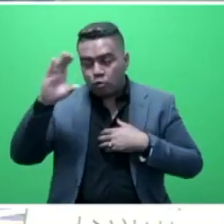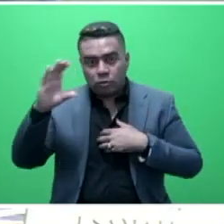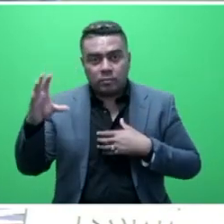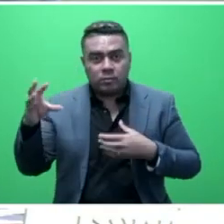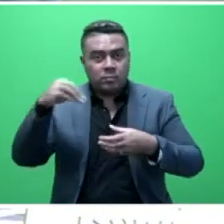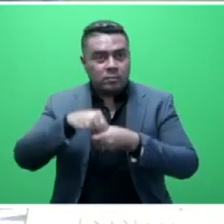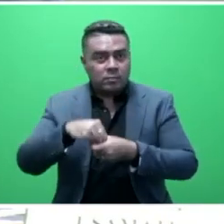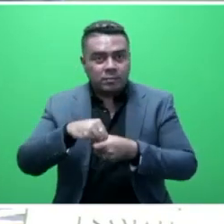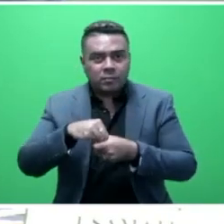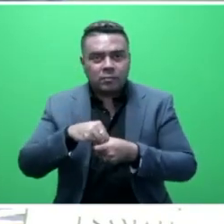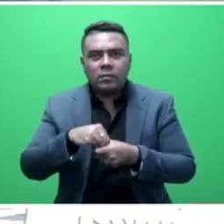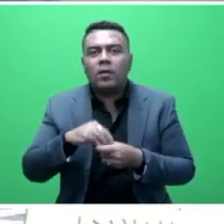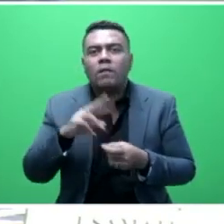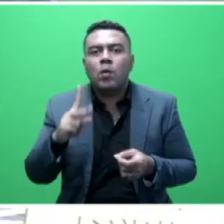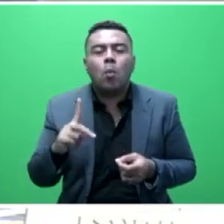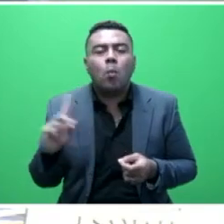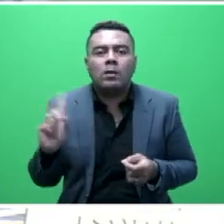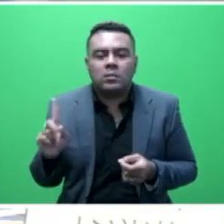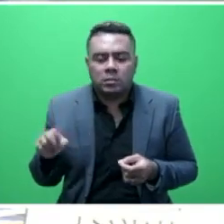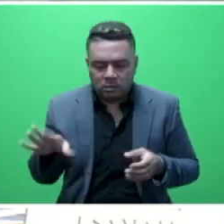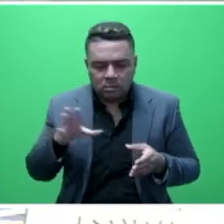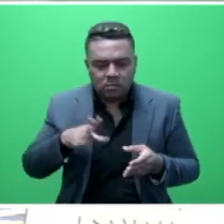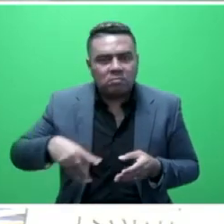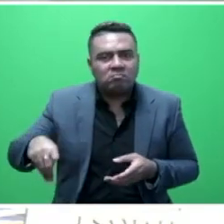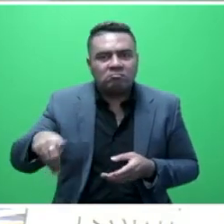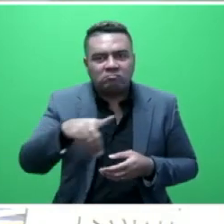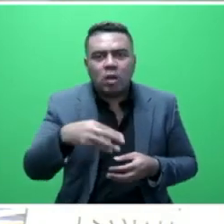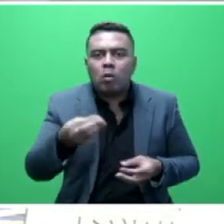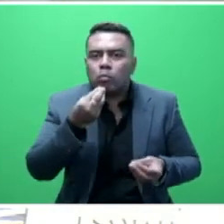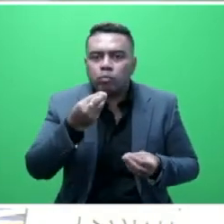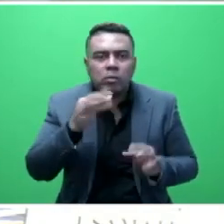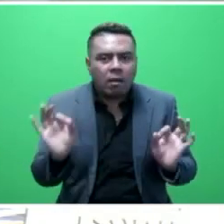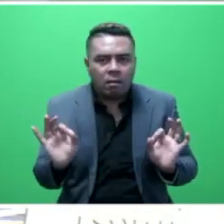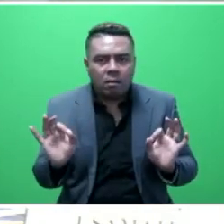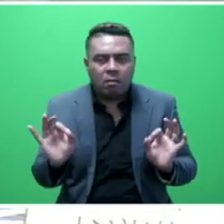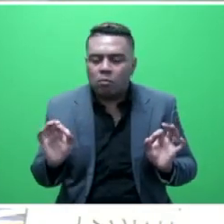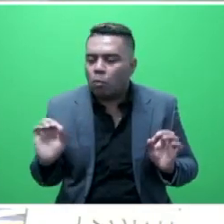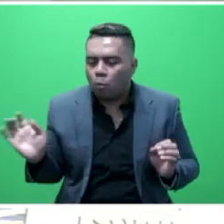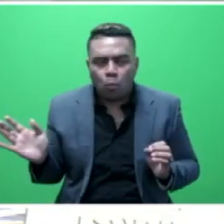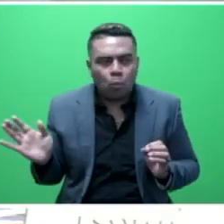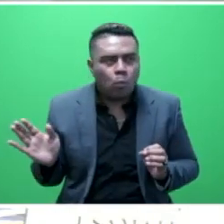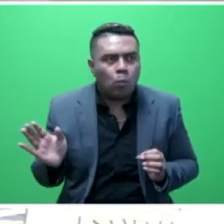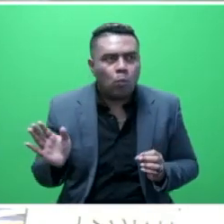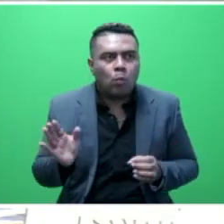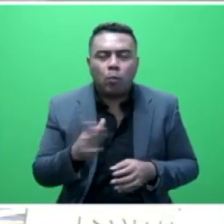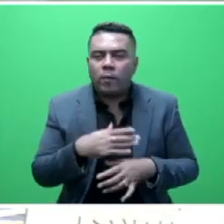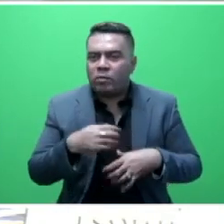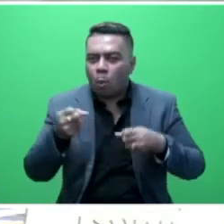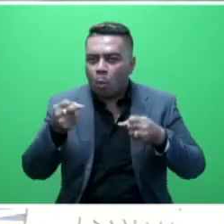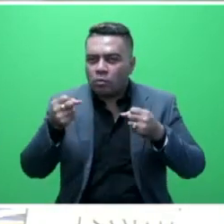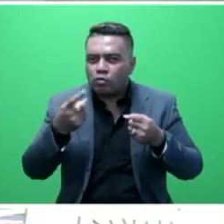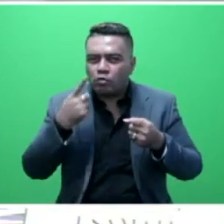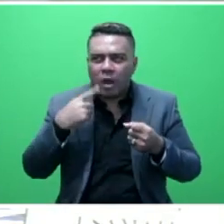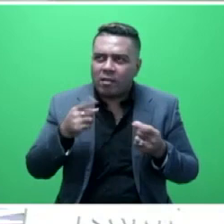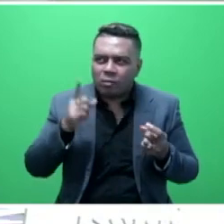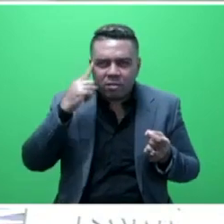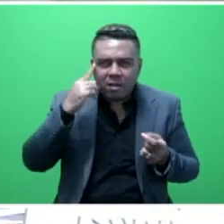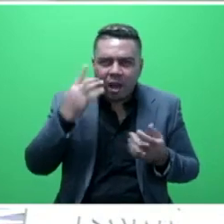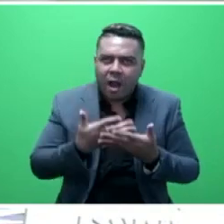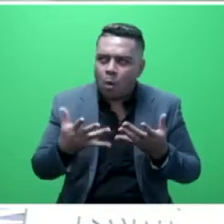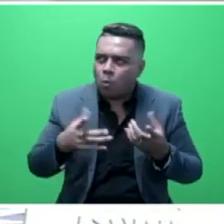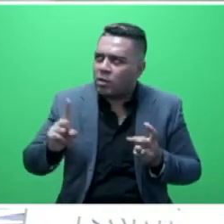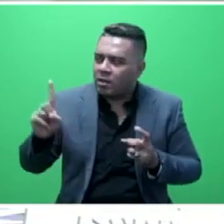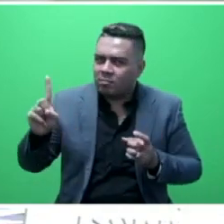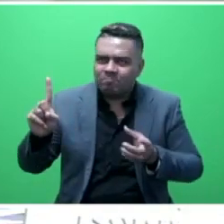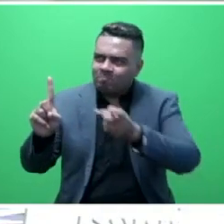off domestic consumption. Our comeback hinges on holding our place in the global economy, a position we have worked